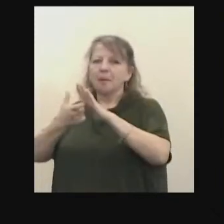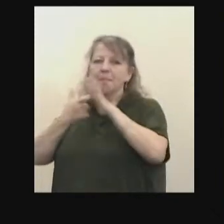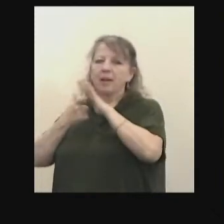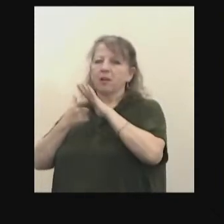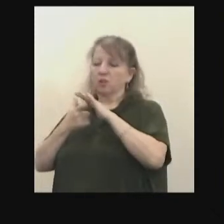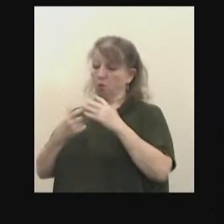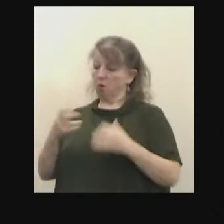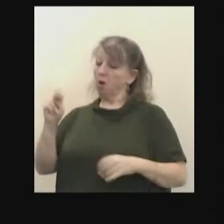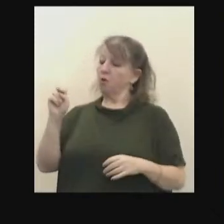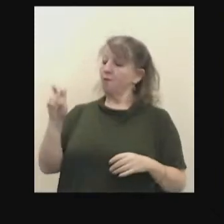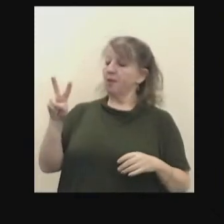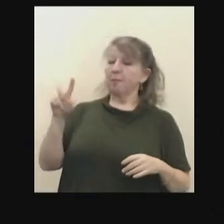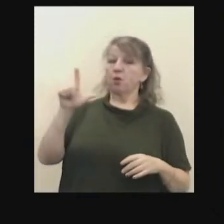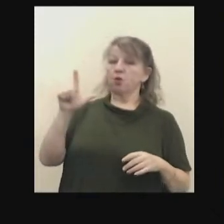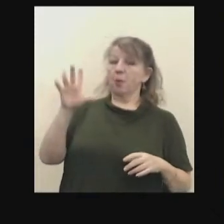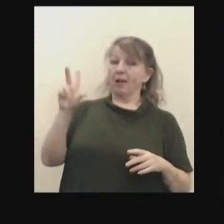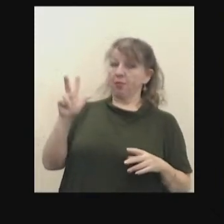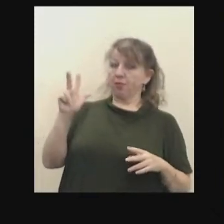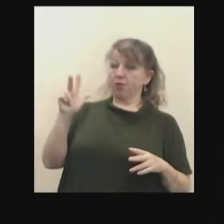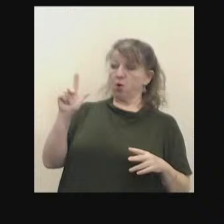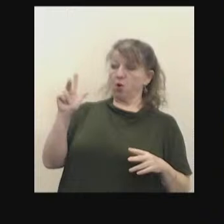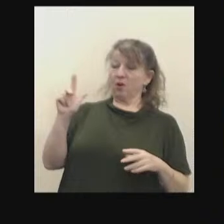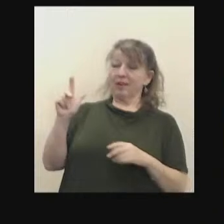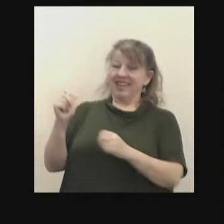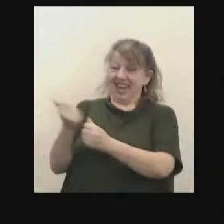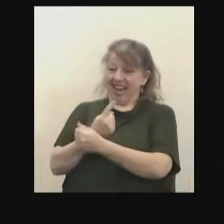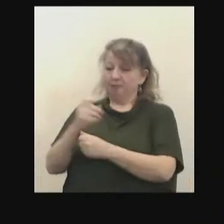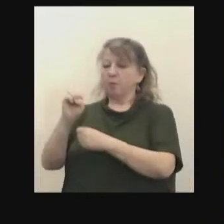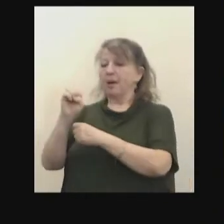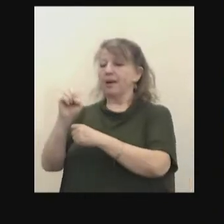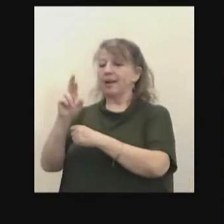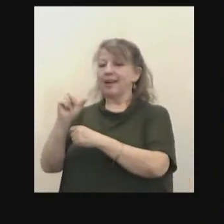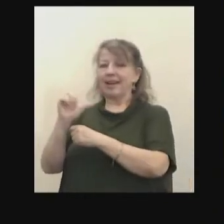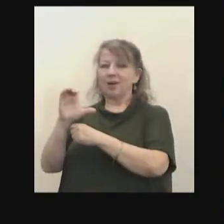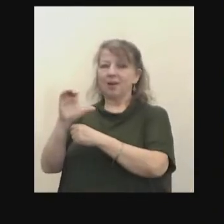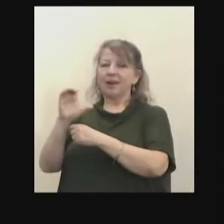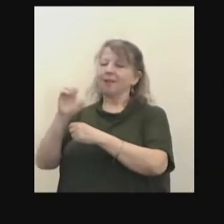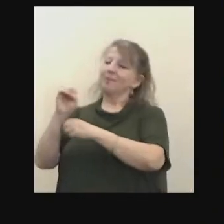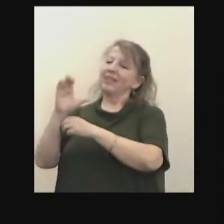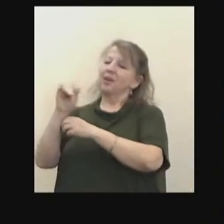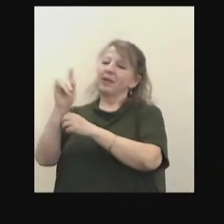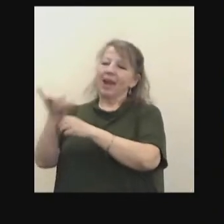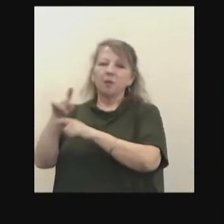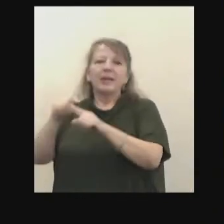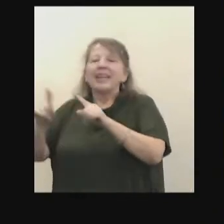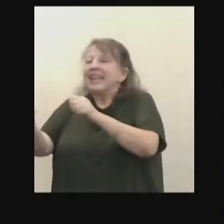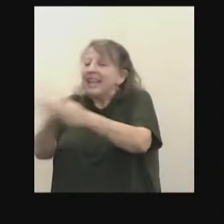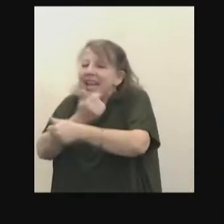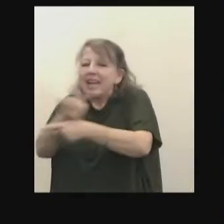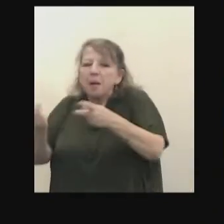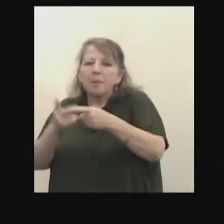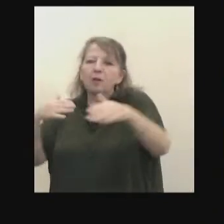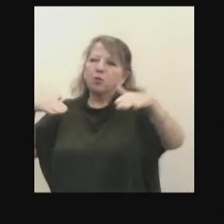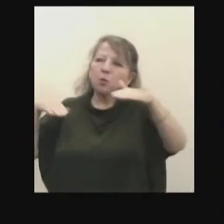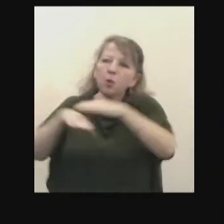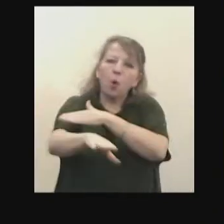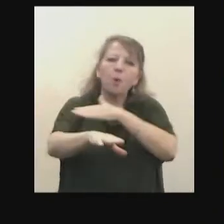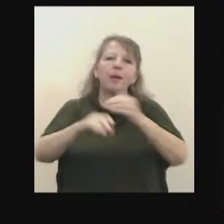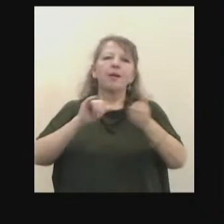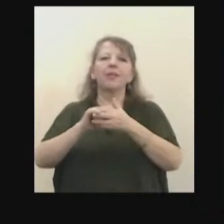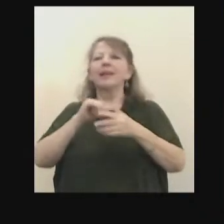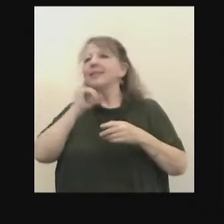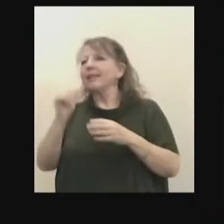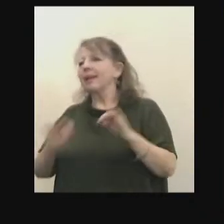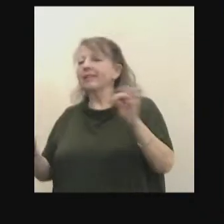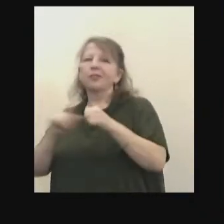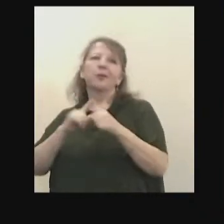23rd, everybody in Erie County who goes to any type of public facility that is not essential, so like a